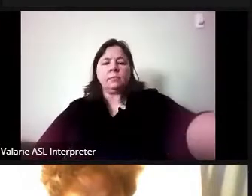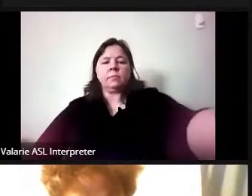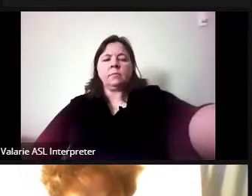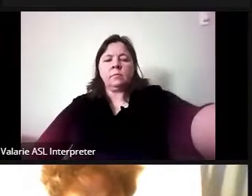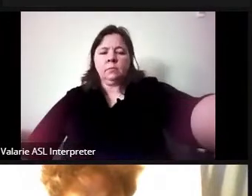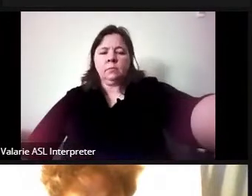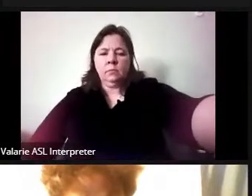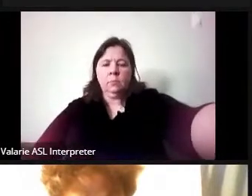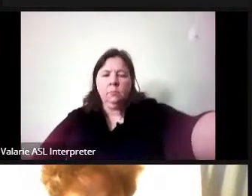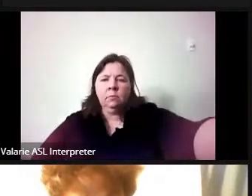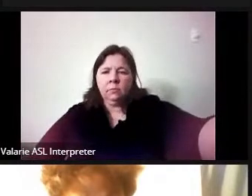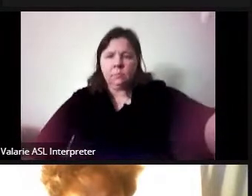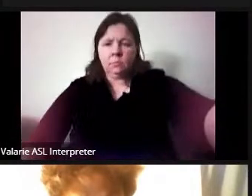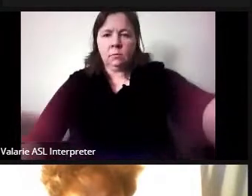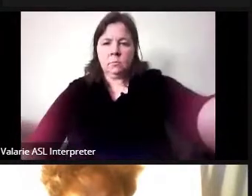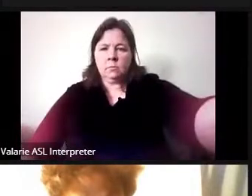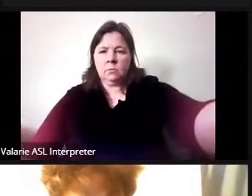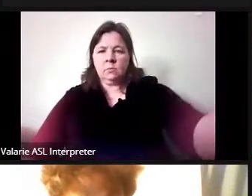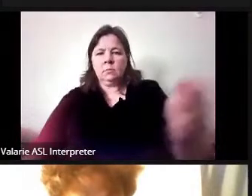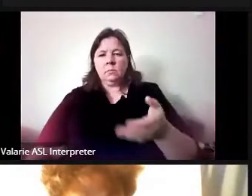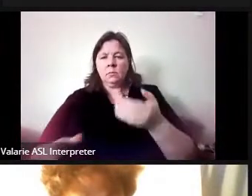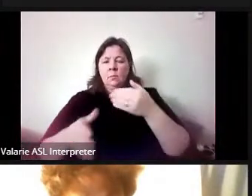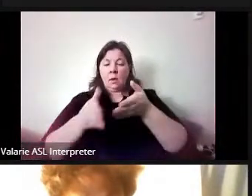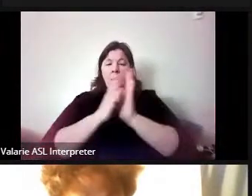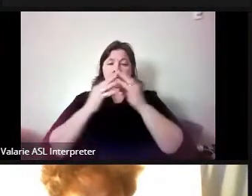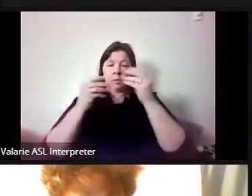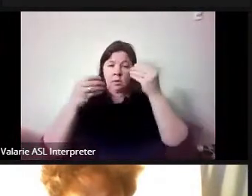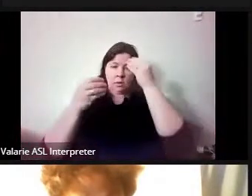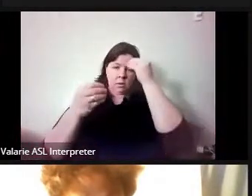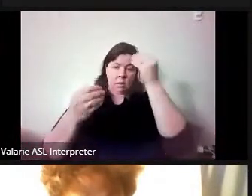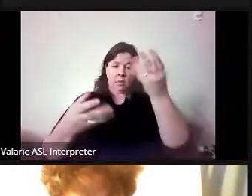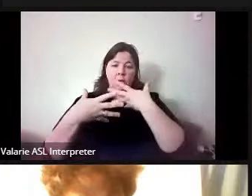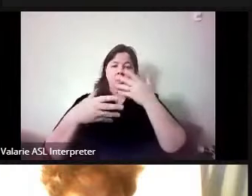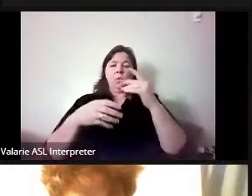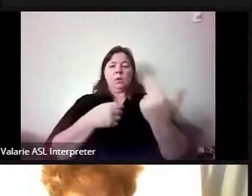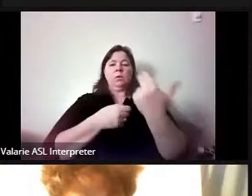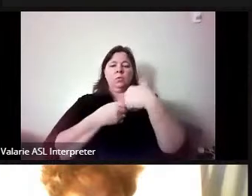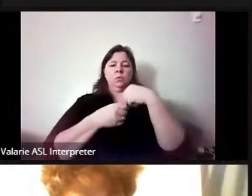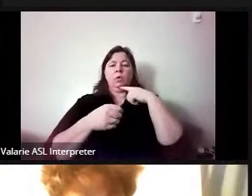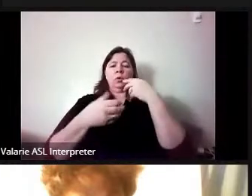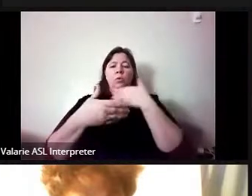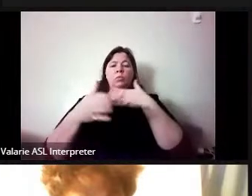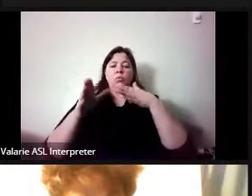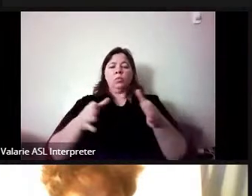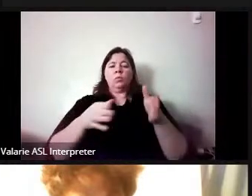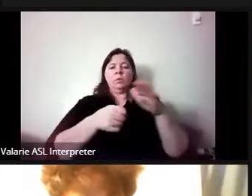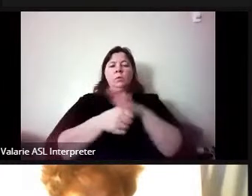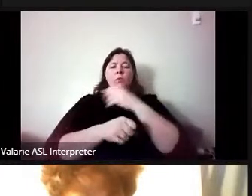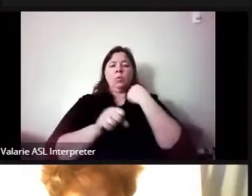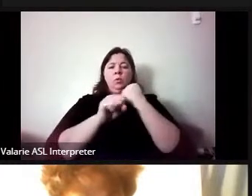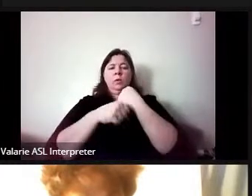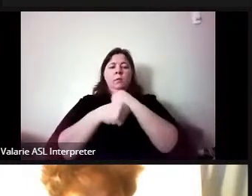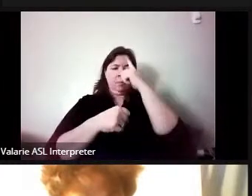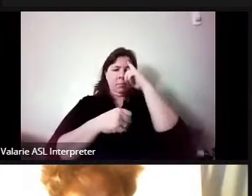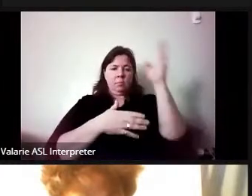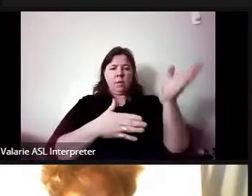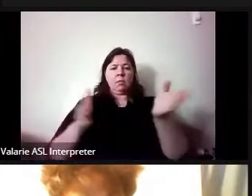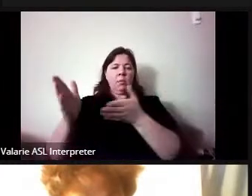hasn't say, read the message yet. I have asked him to let me know when he's ready to get in because the room is full. We'll make a plan. Don't worry, we will get him